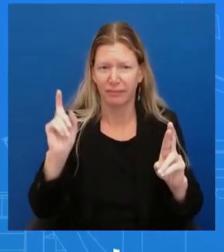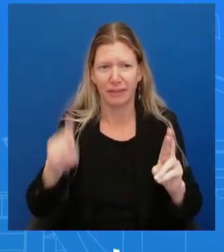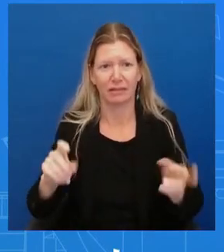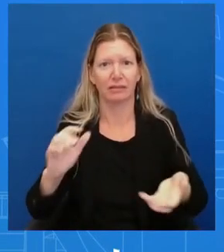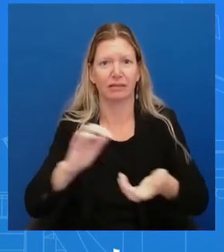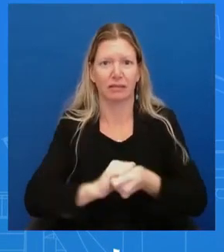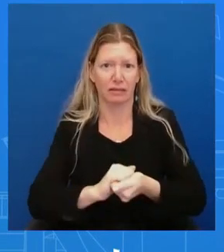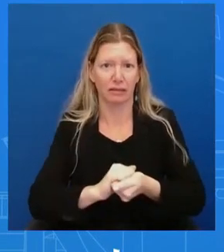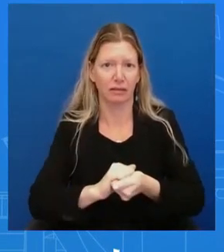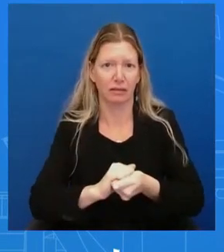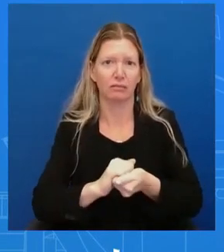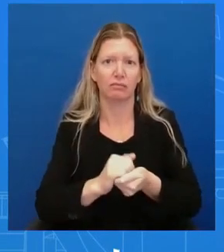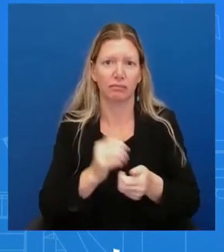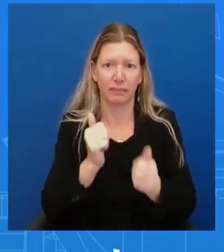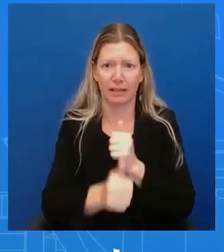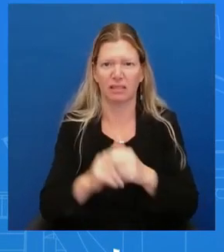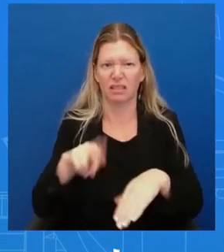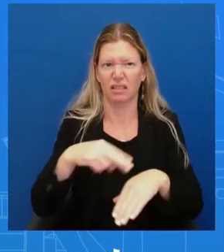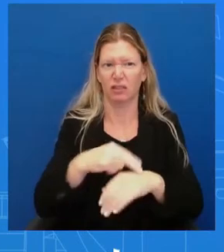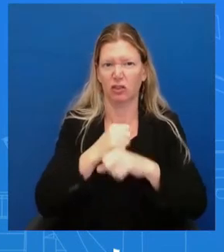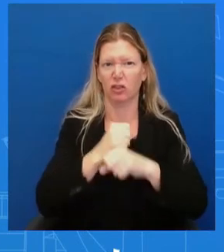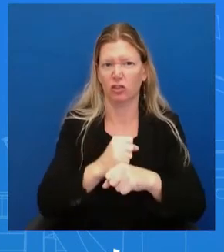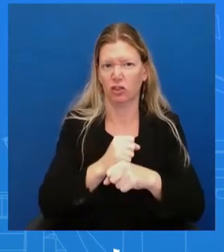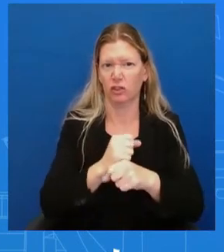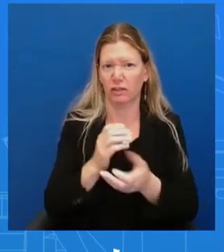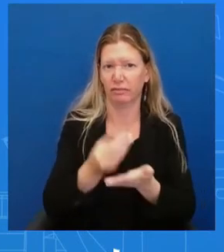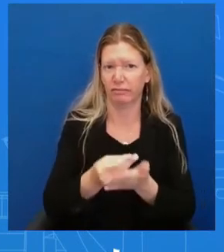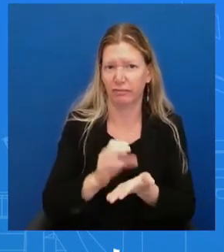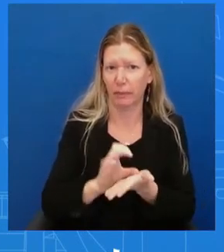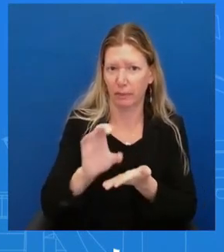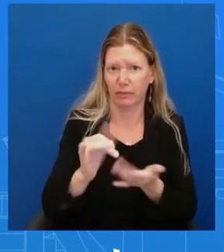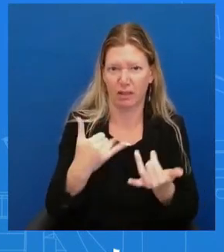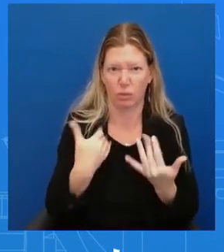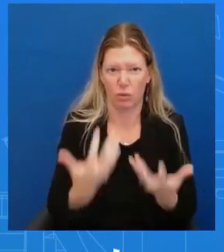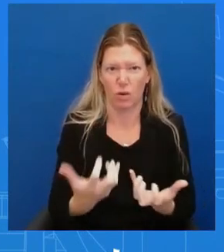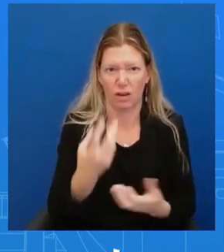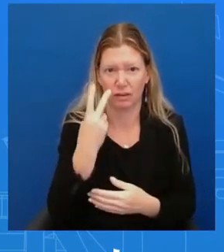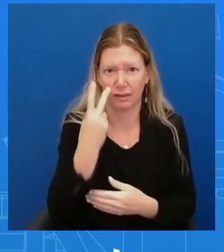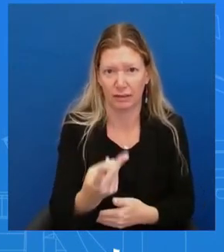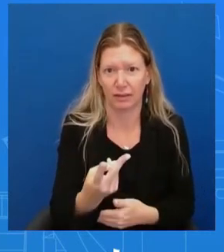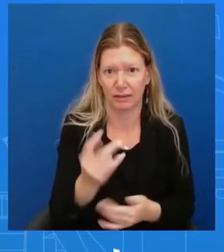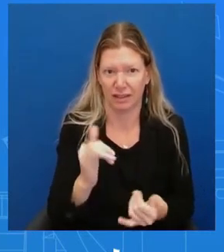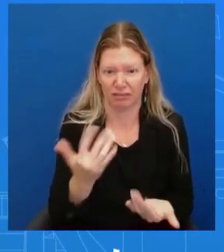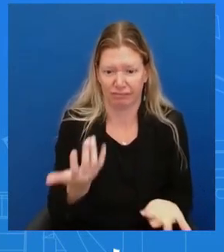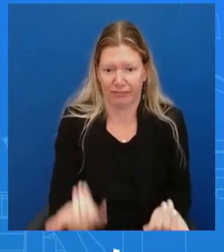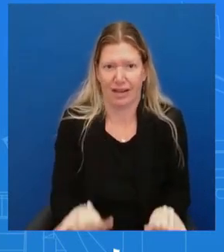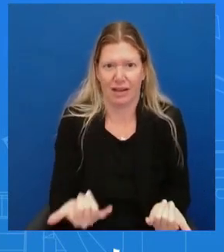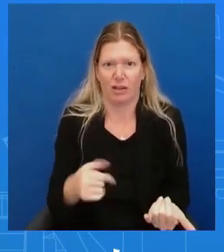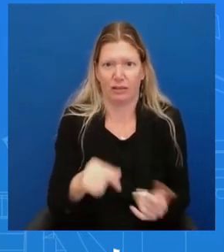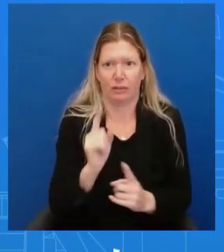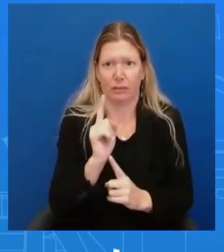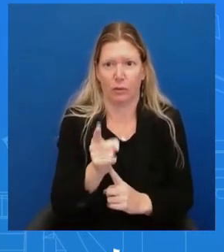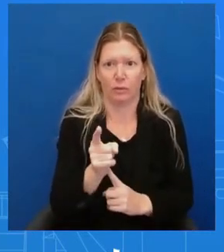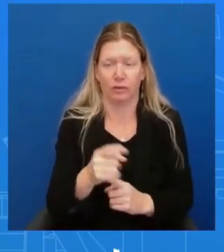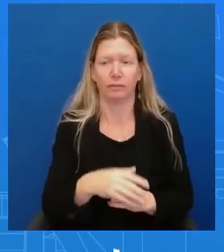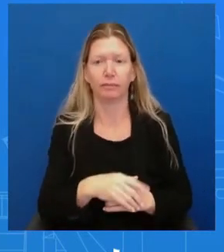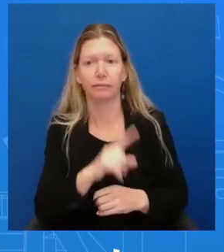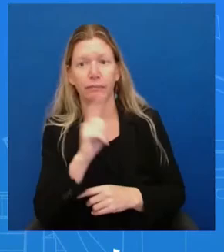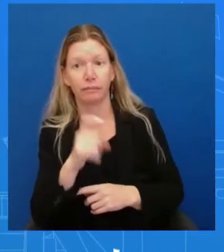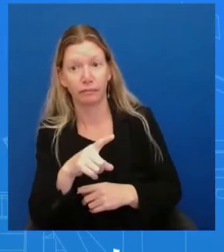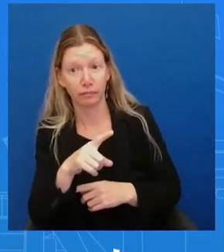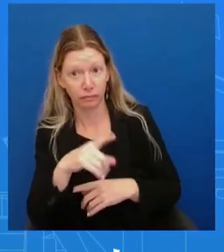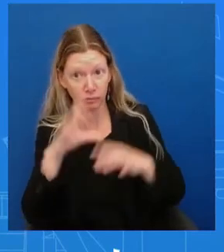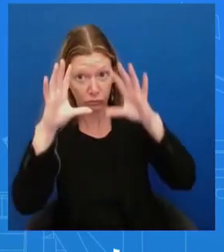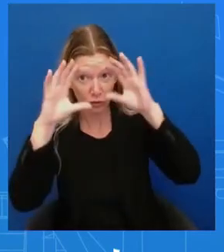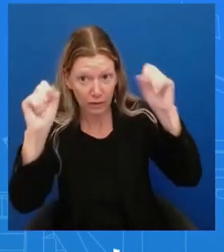Is willing to make that exchange? This is where we are at this moment in time. We want to make sure that national security supplemental is moved